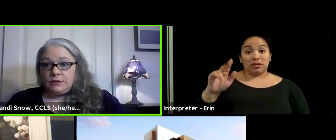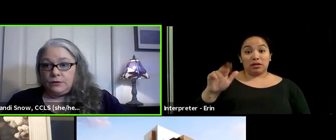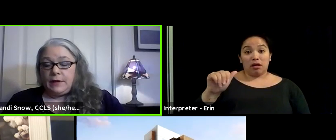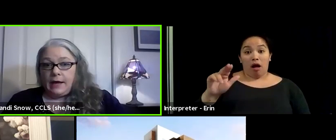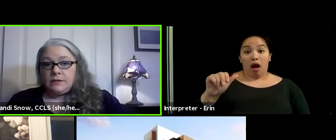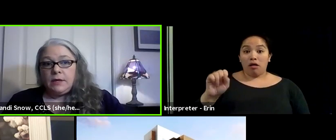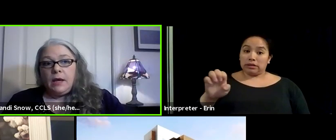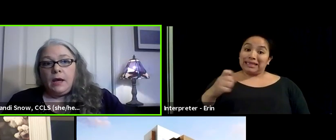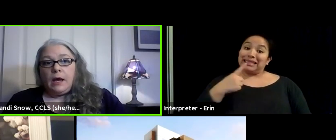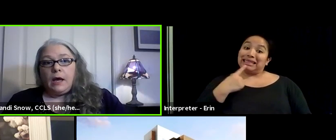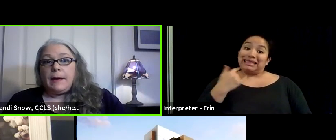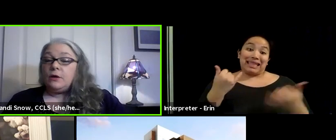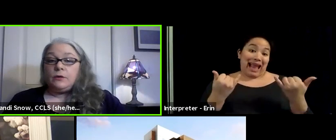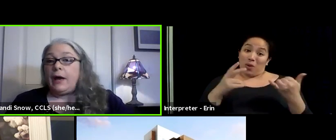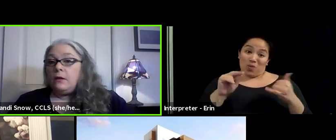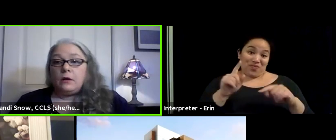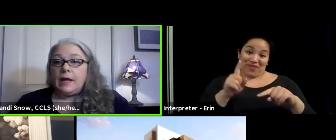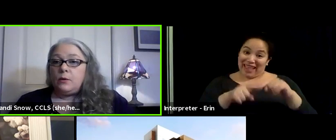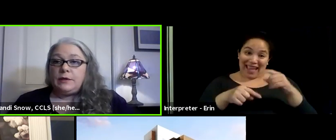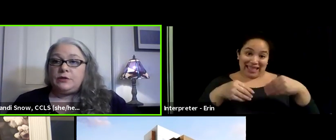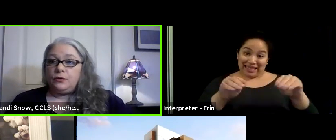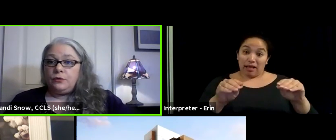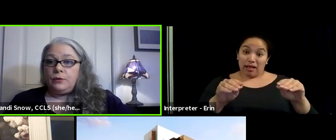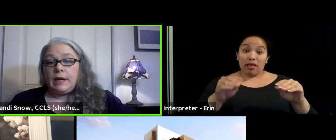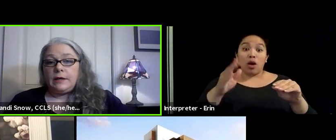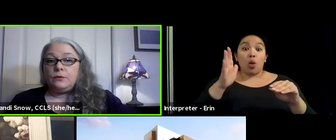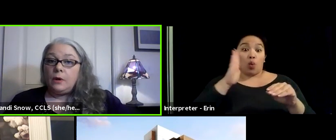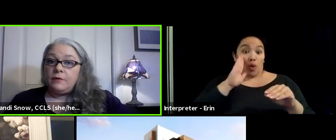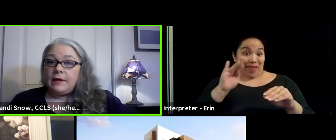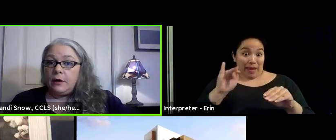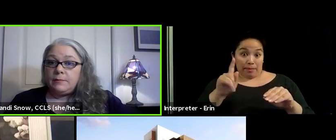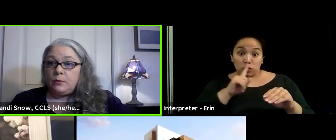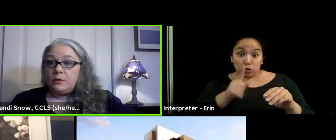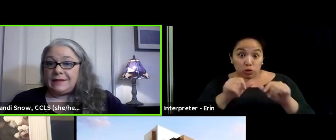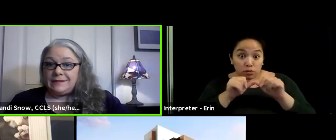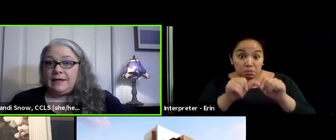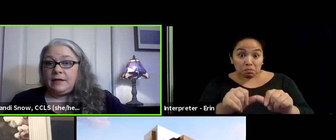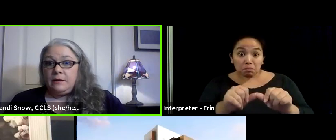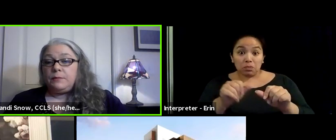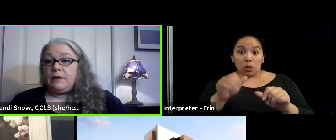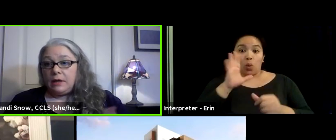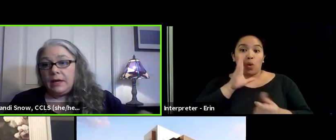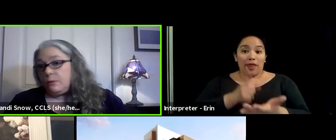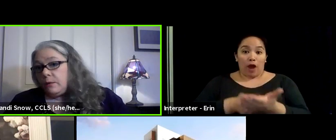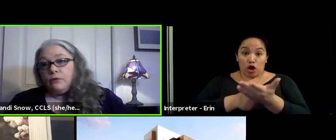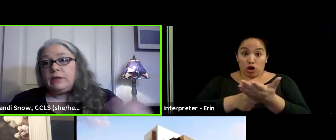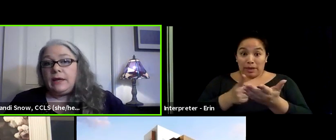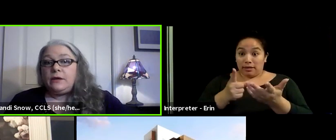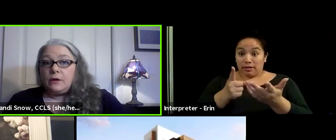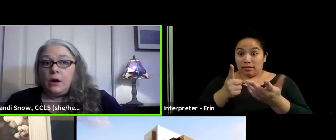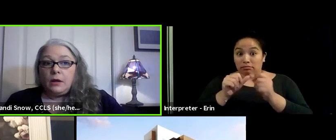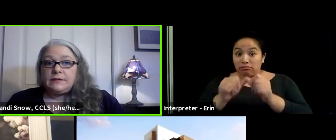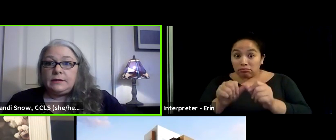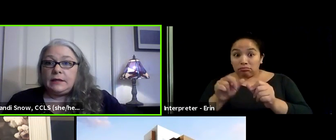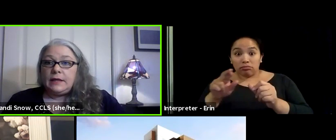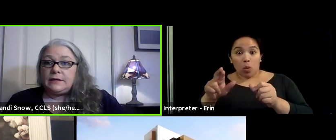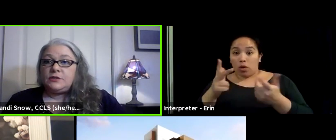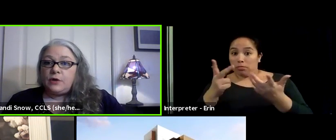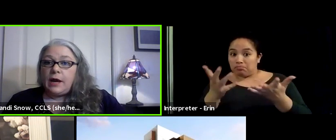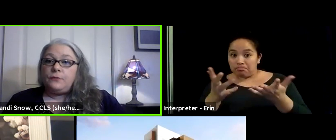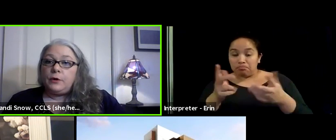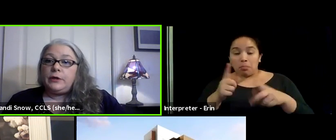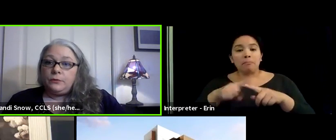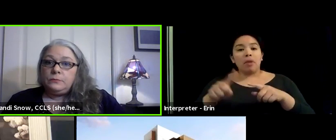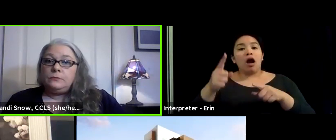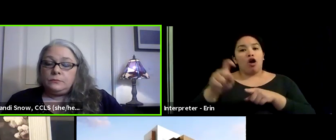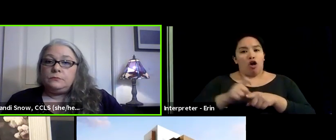they can't do that. I don't know how long that will be true, and I don't know if that argument will succeed, but again, we'd really like you to call us and let us